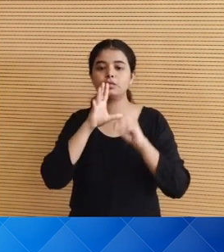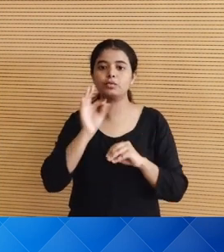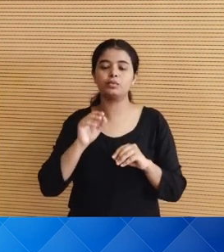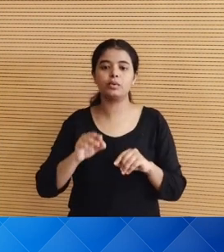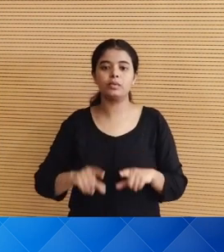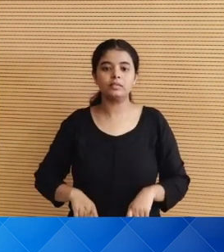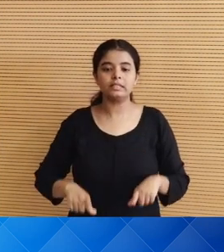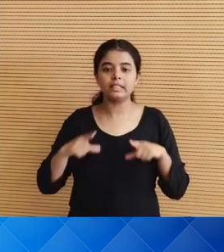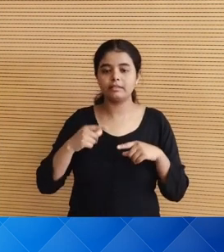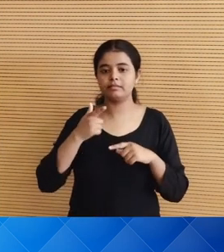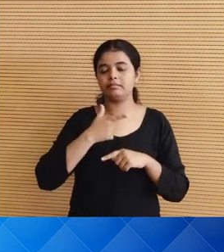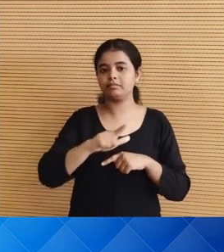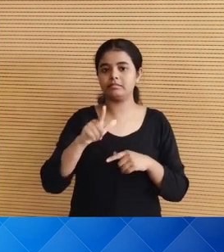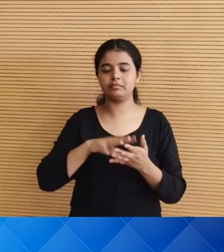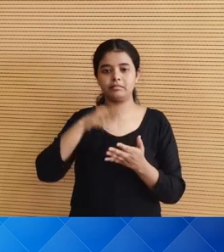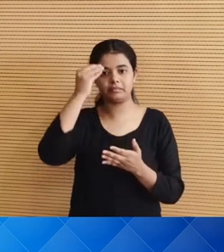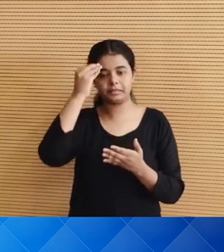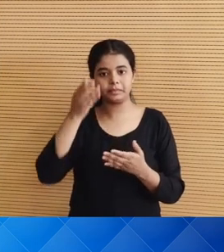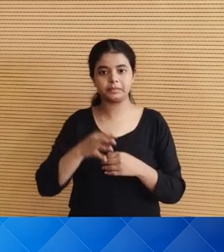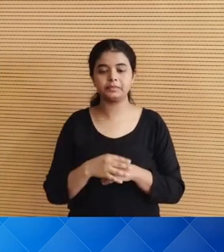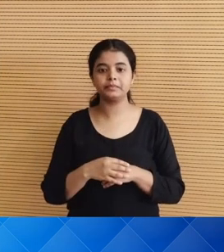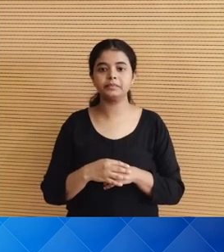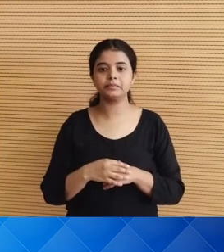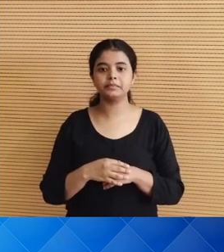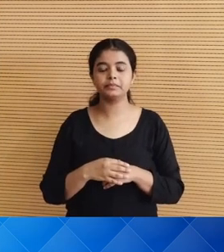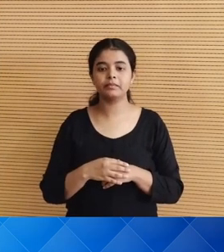Apart from that, a previous slide, please.